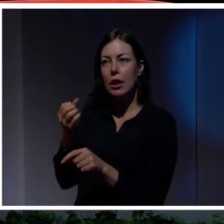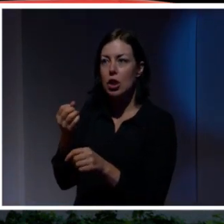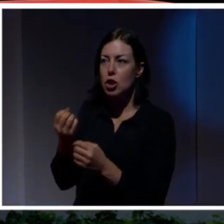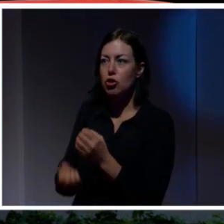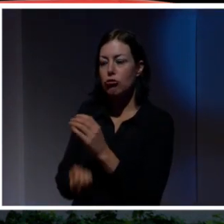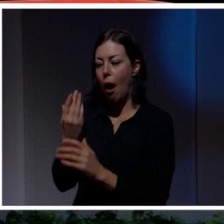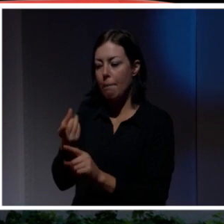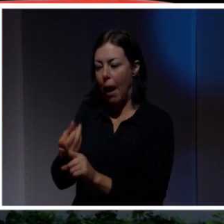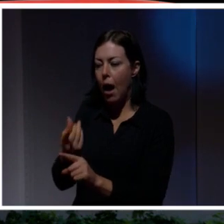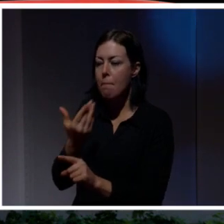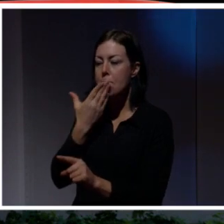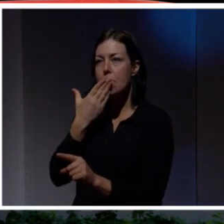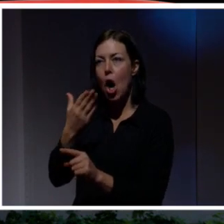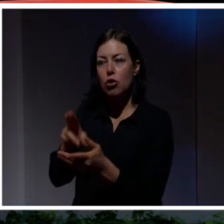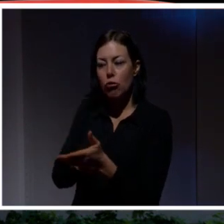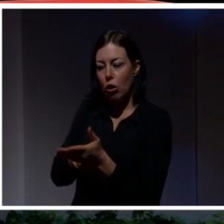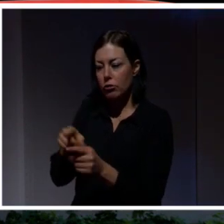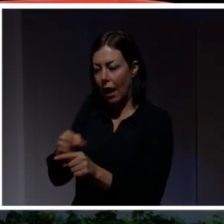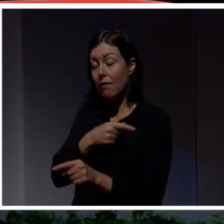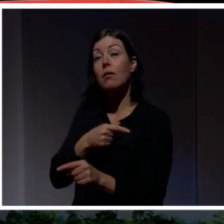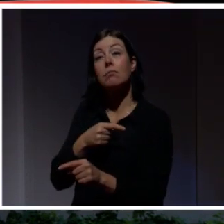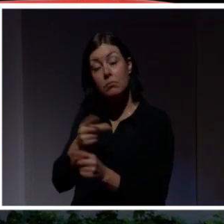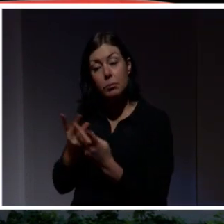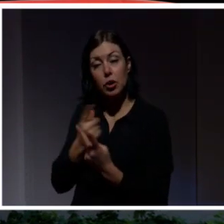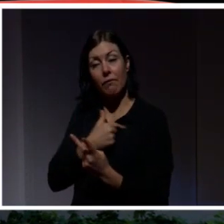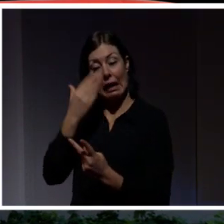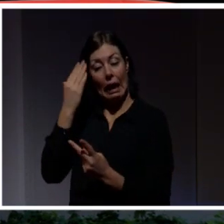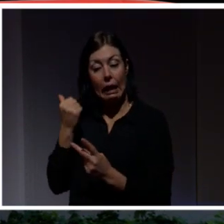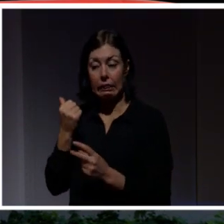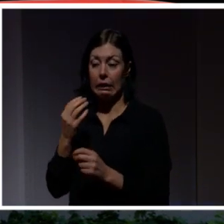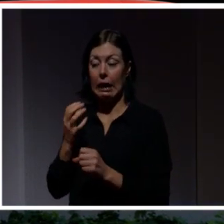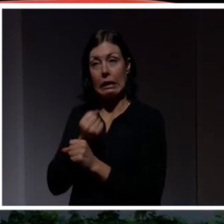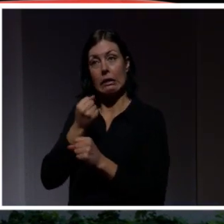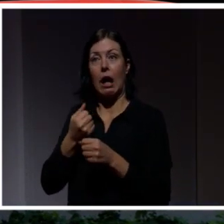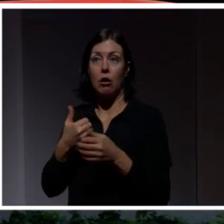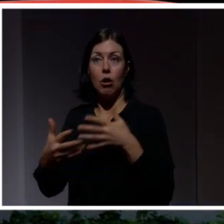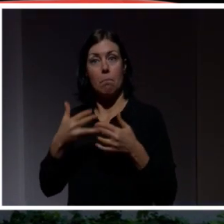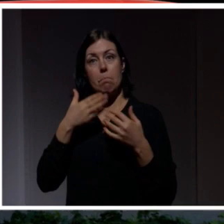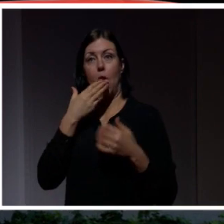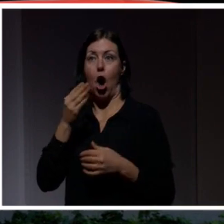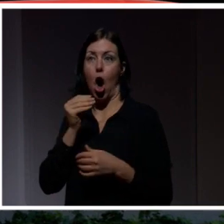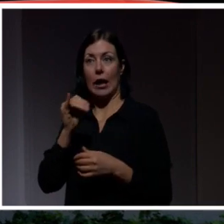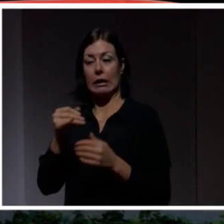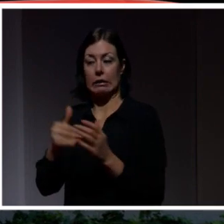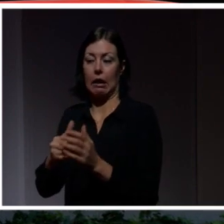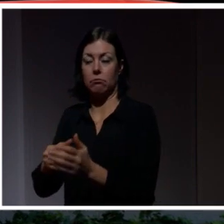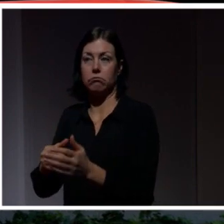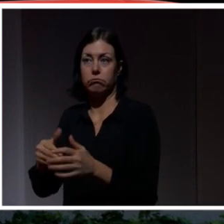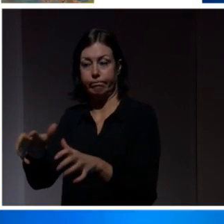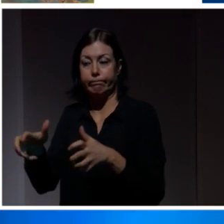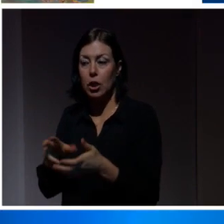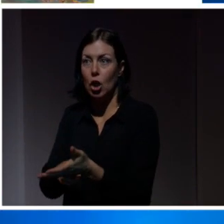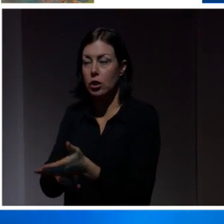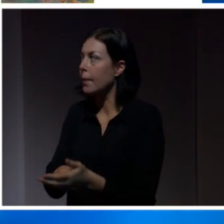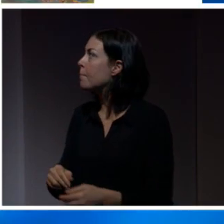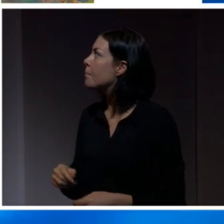use AI to create and generate synthetic data. So here's an example of an AI that has looked at a